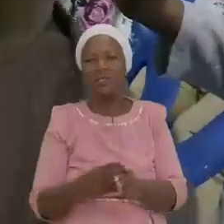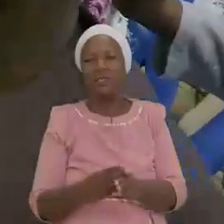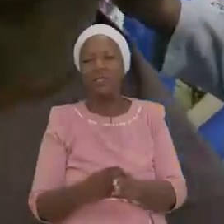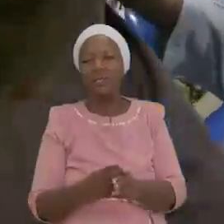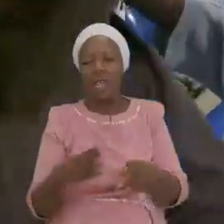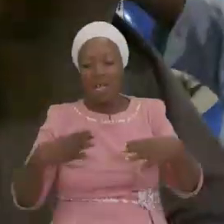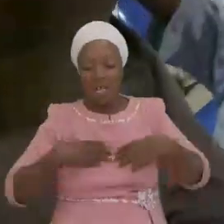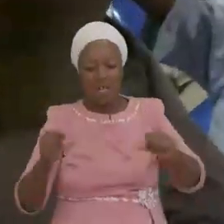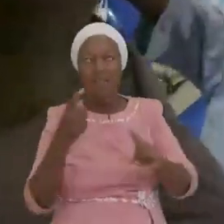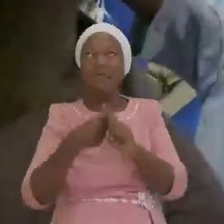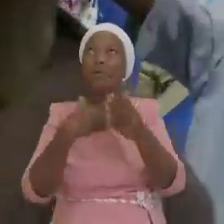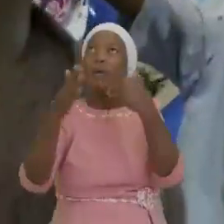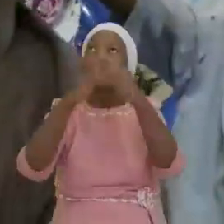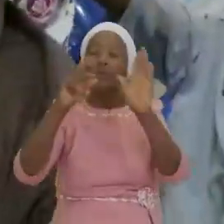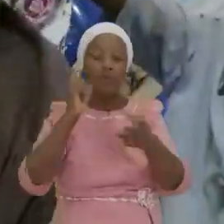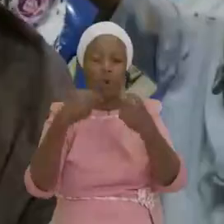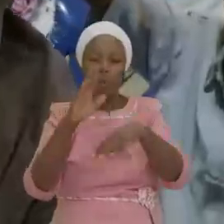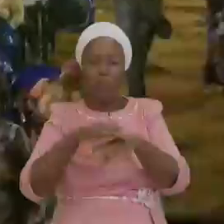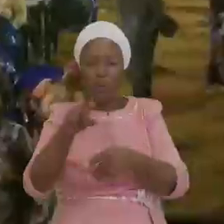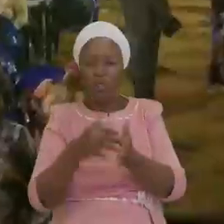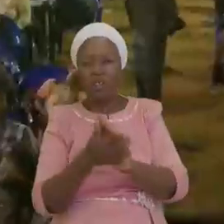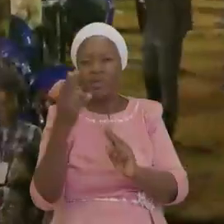Healing from on high will come upon you.